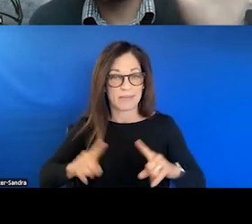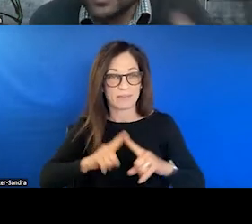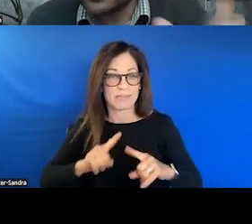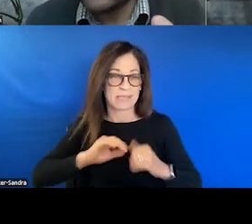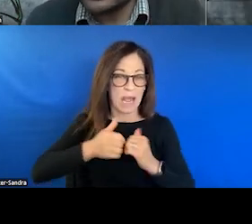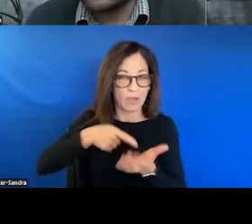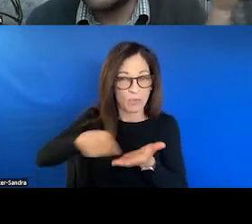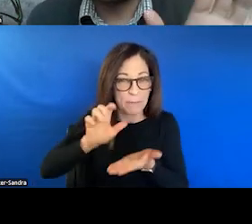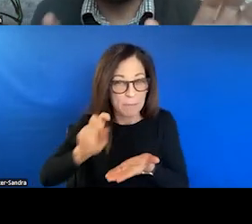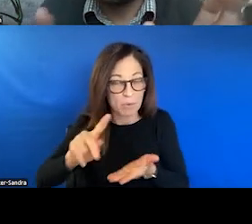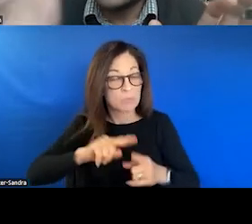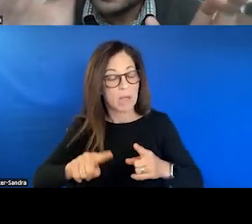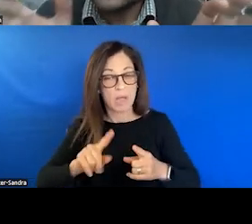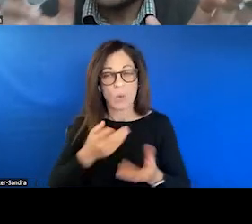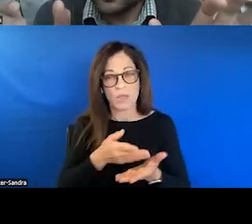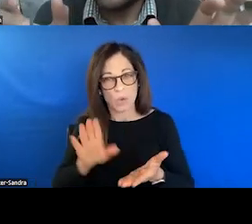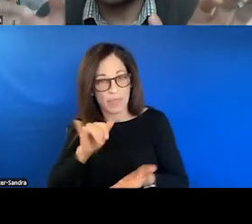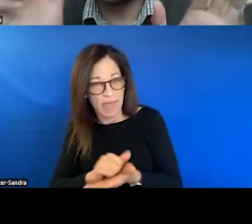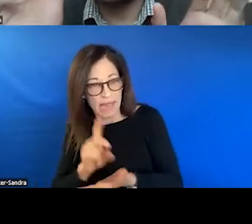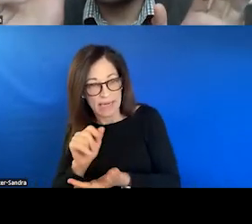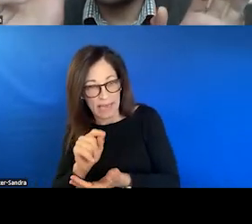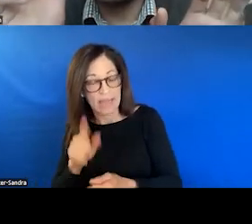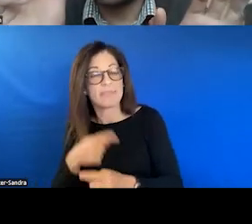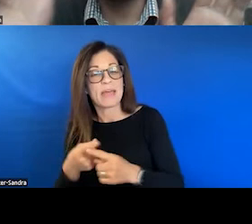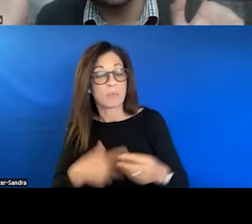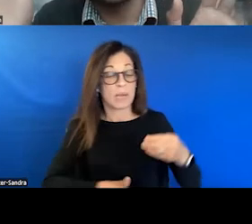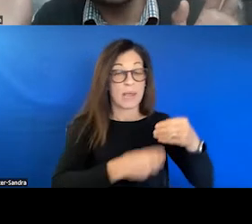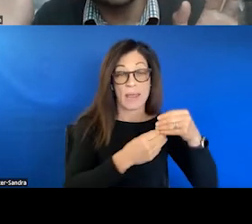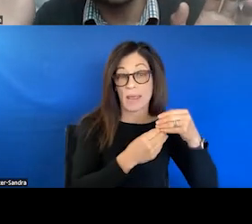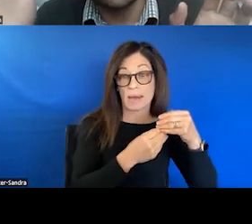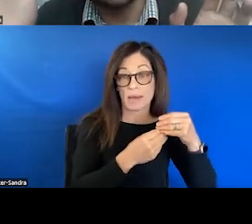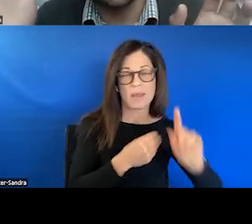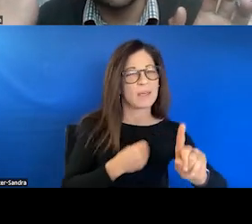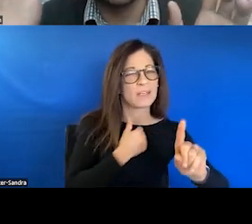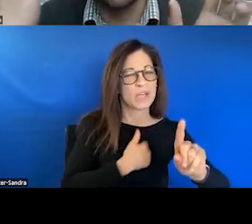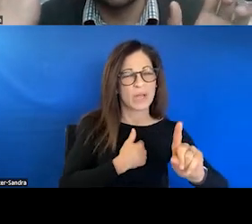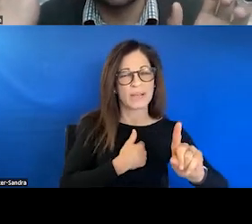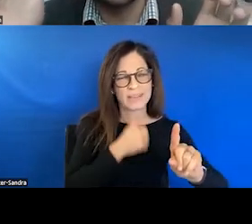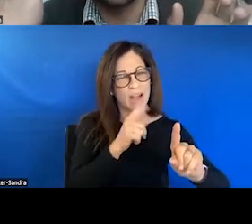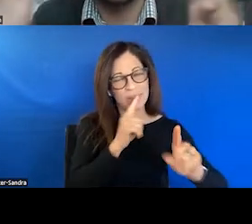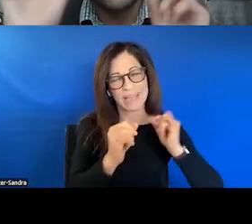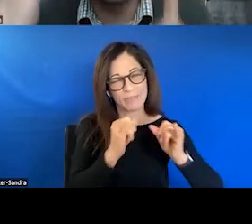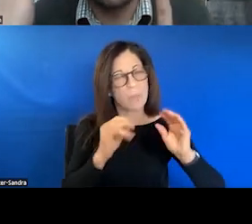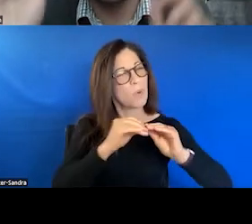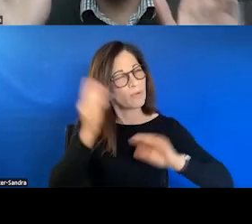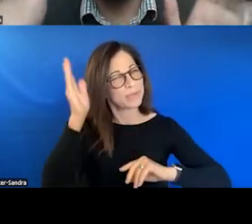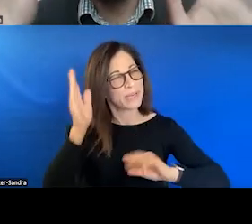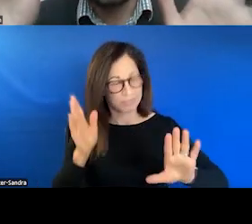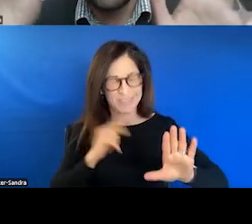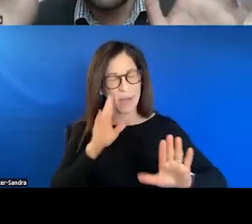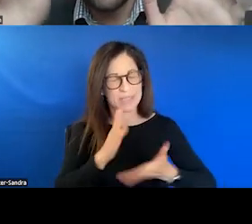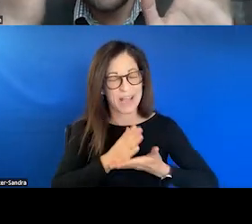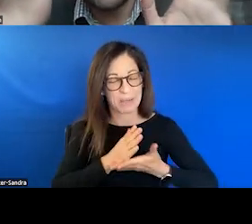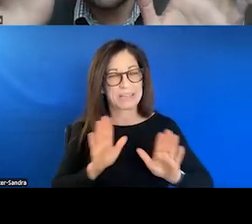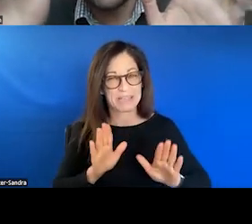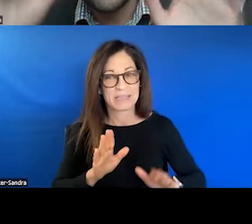But we took all of that data and then we added on the, I'm sorry, this is less of an interview and this is more of a presentation. I will stop.